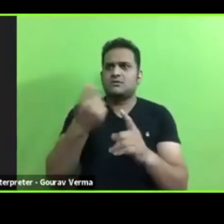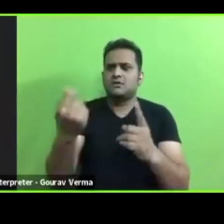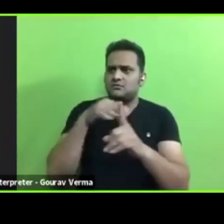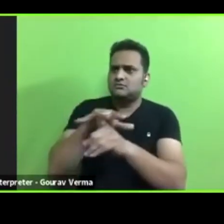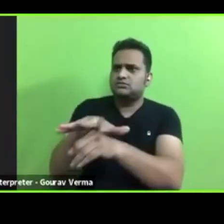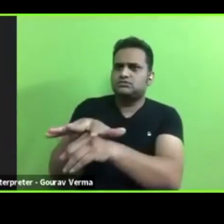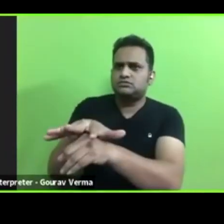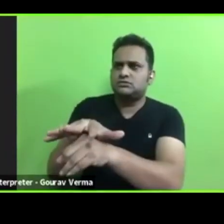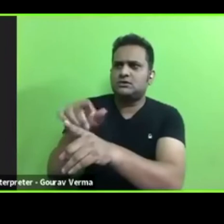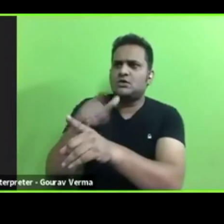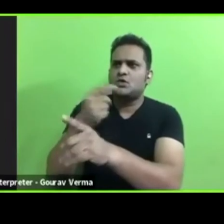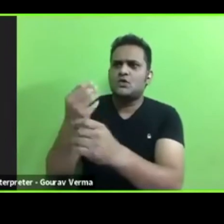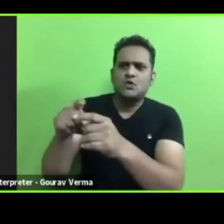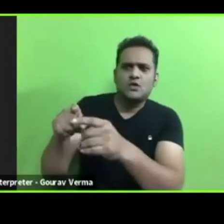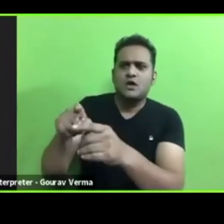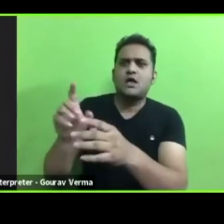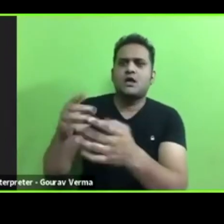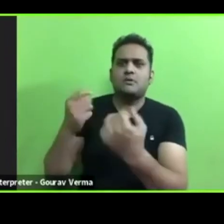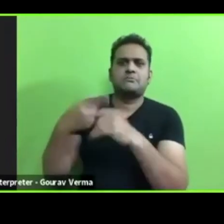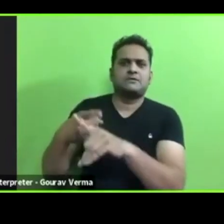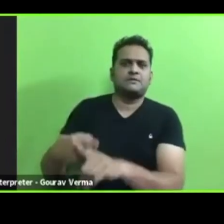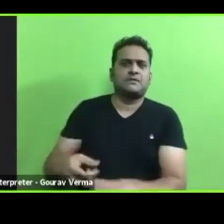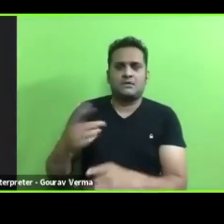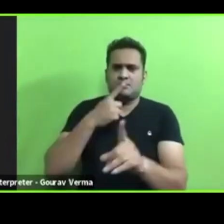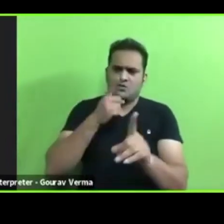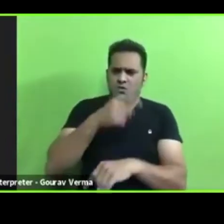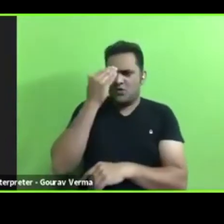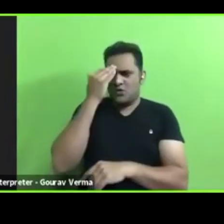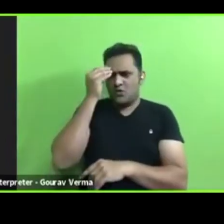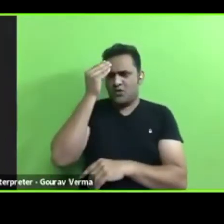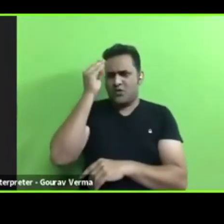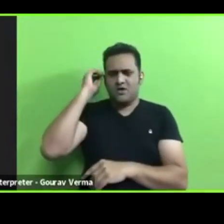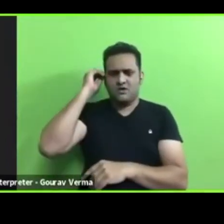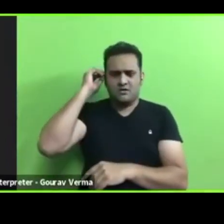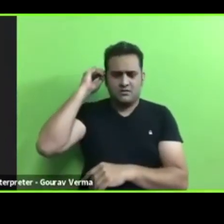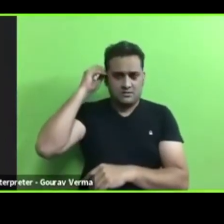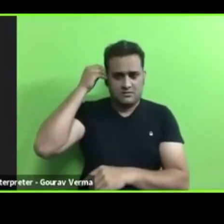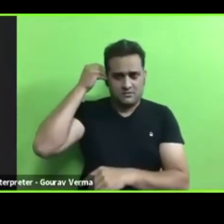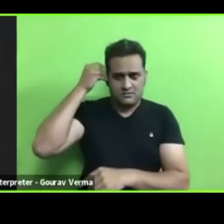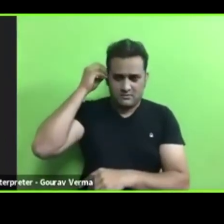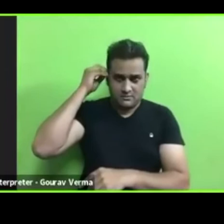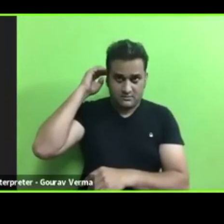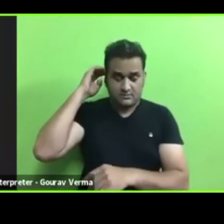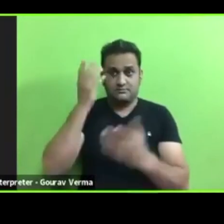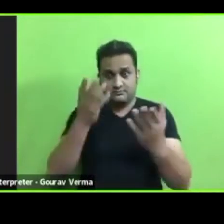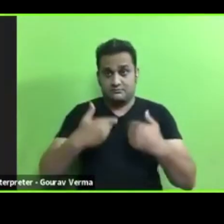intrinsic quality is something we should be acutely aware of. So when I, a